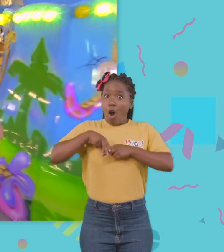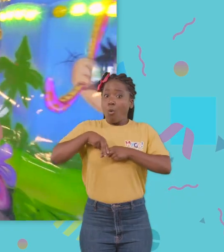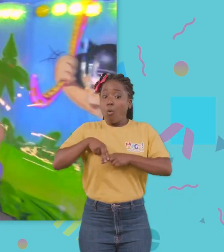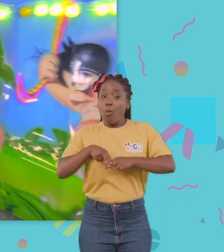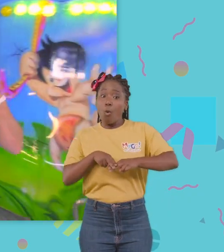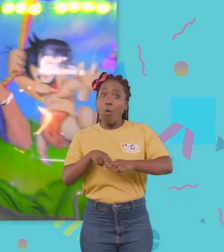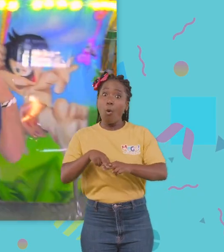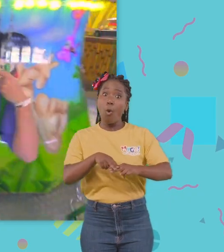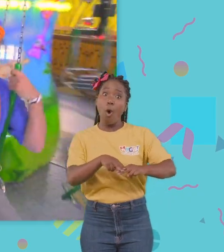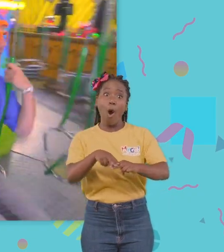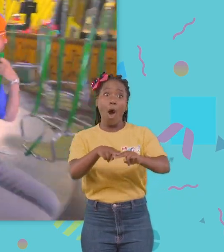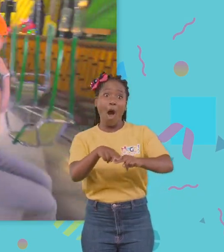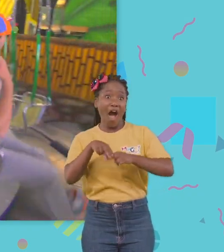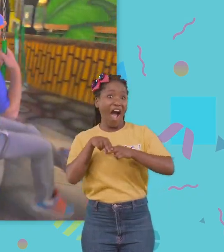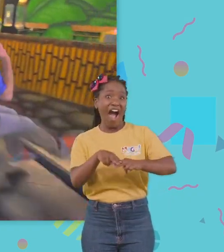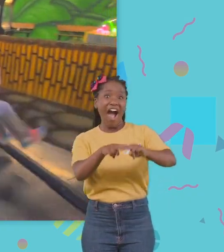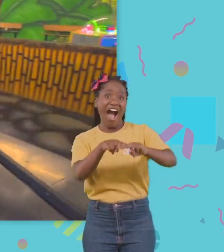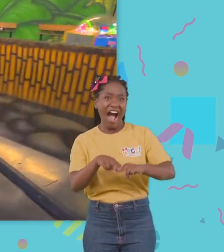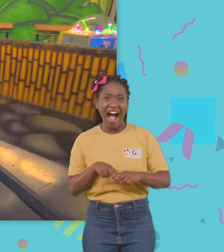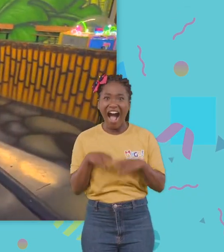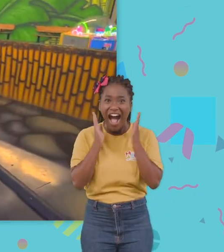Here I go! Whoa!